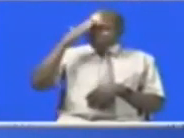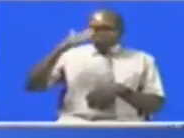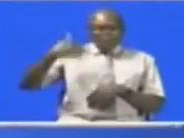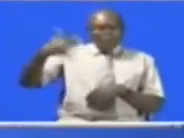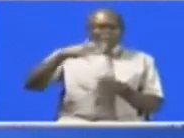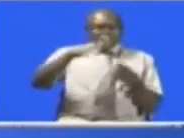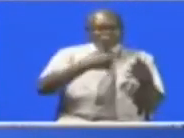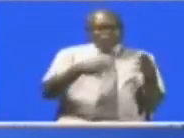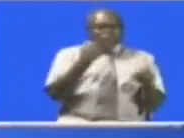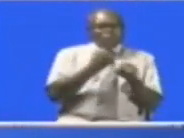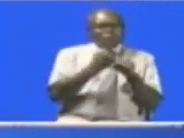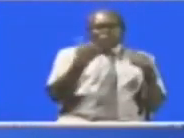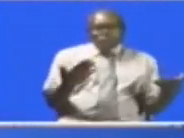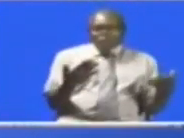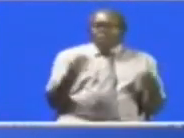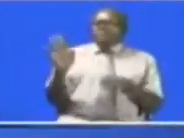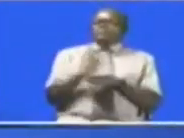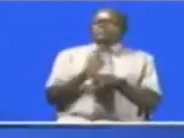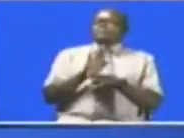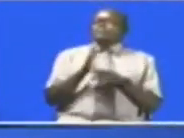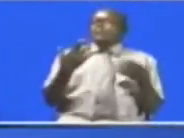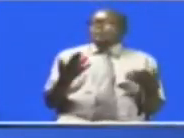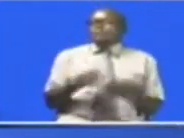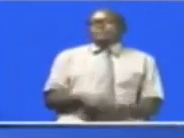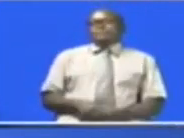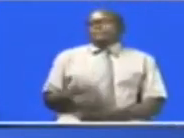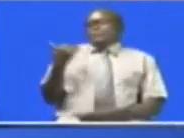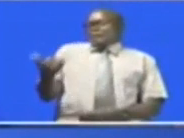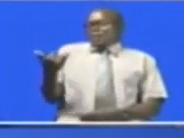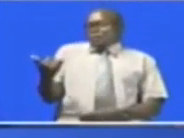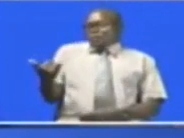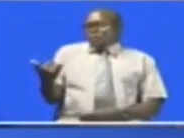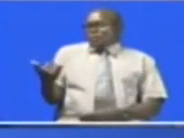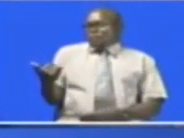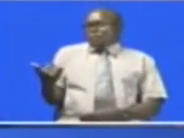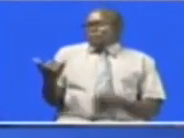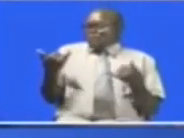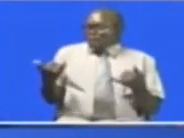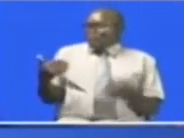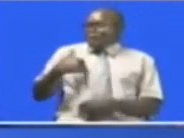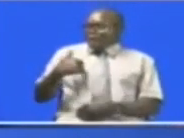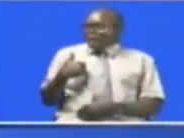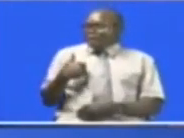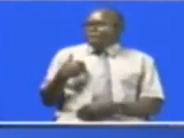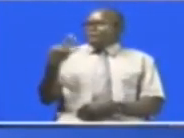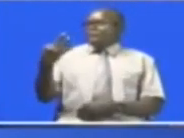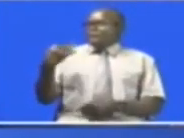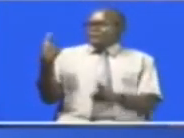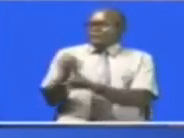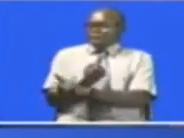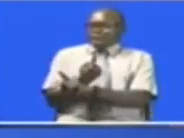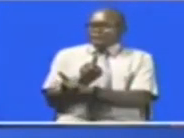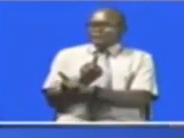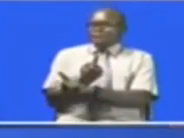your daily schedule. Yeah. What keeps you busy right now? Right now, I have three